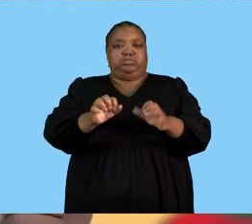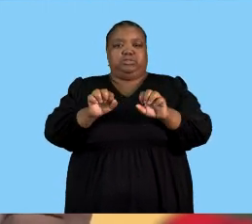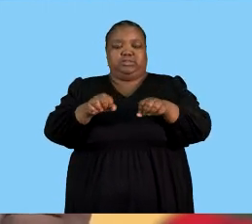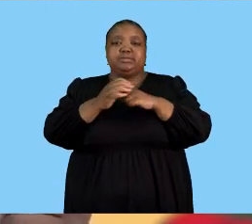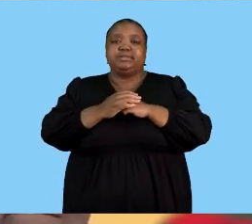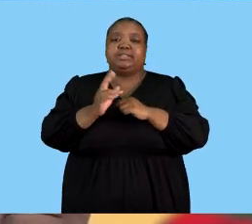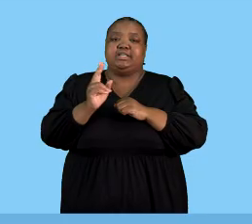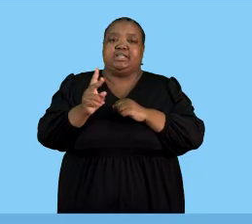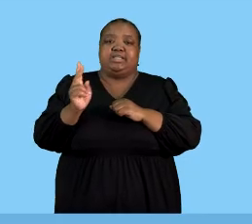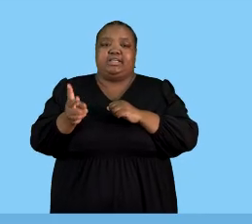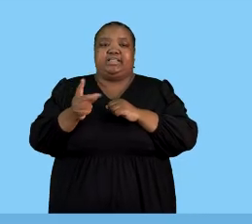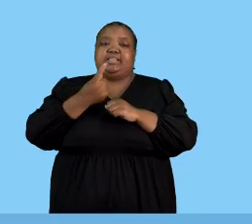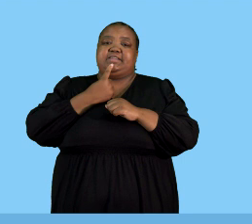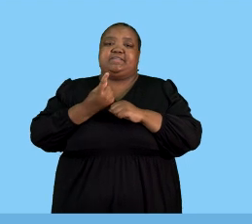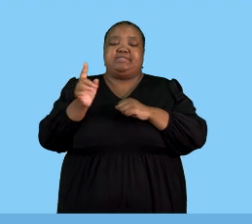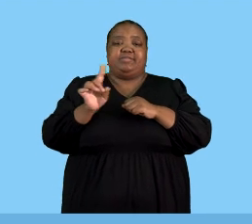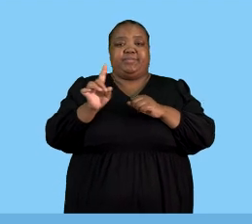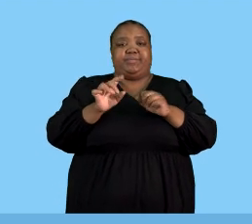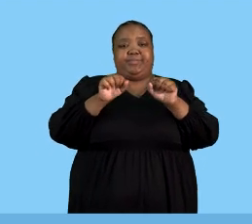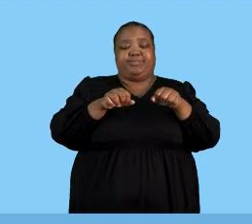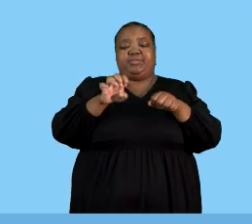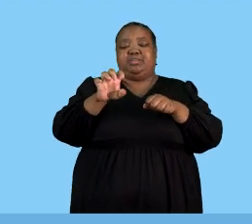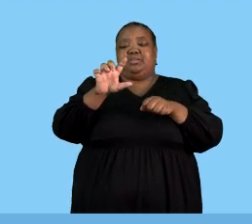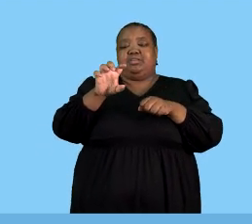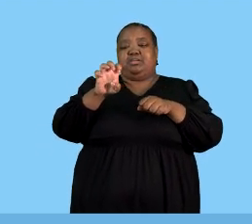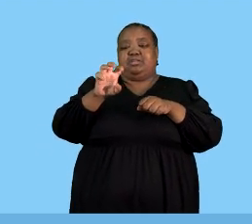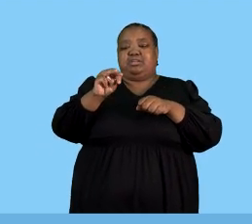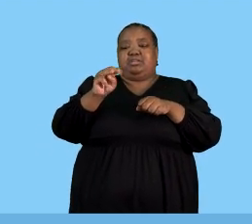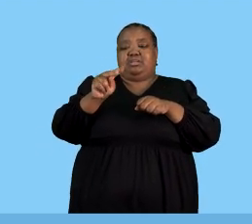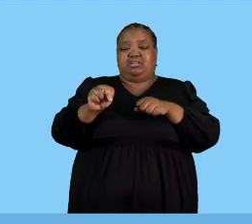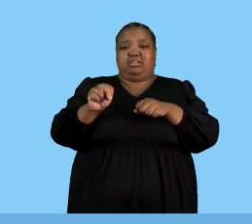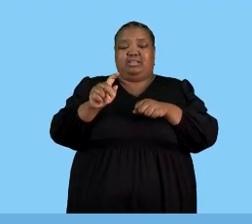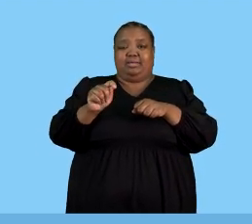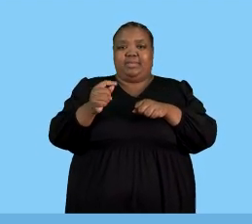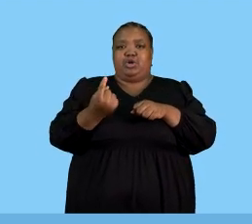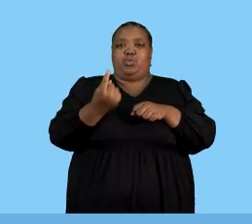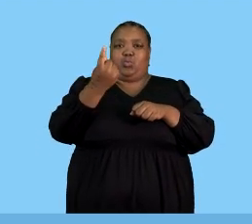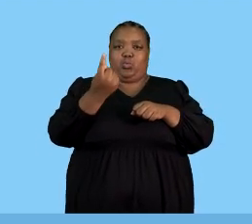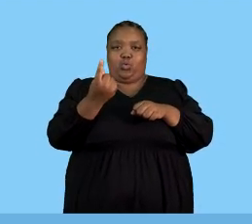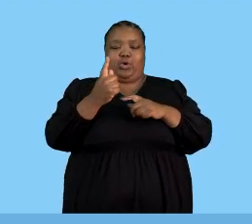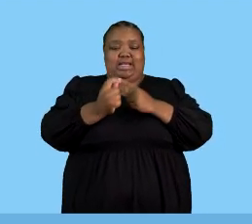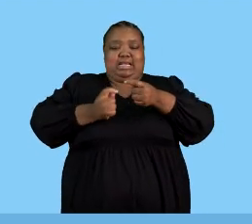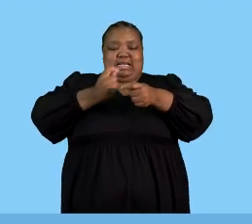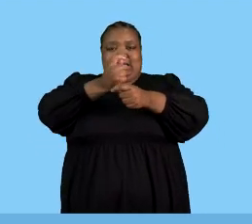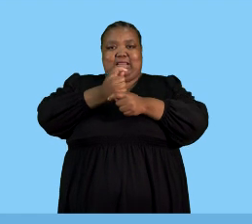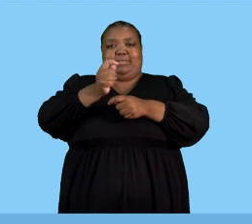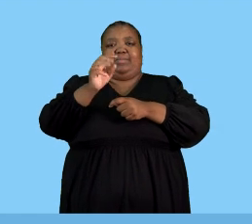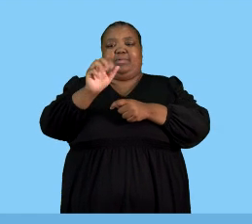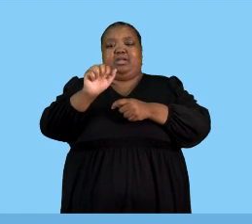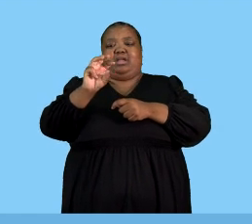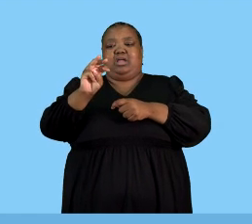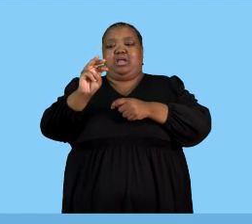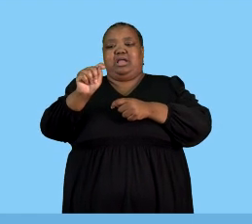And as again we have said that an element is made of only one type of an atom. That's very important to note.